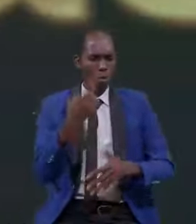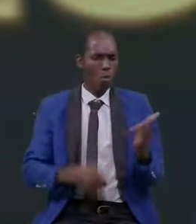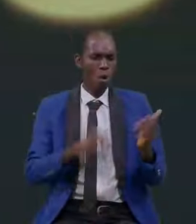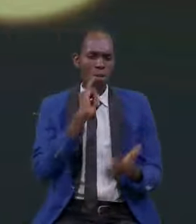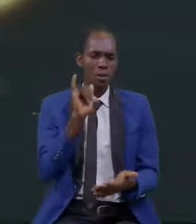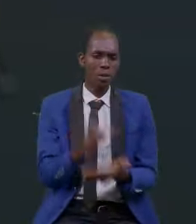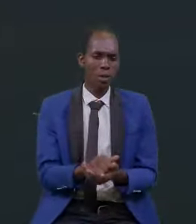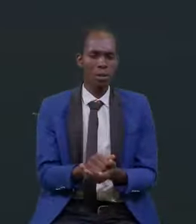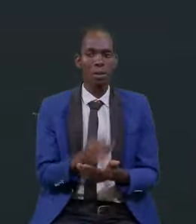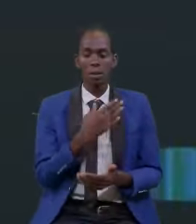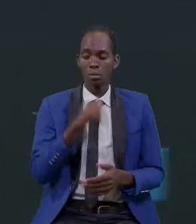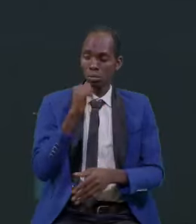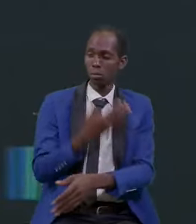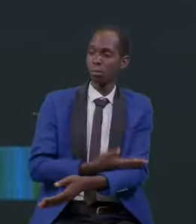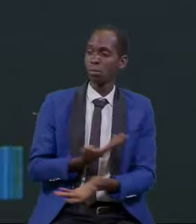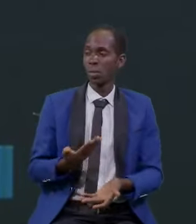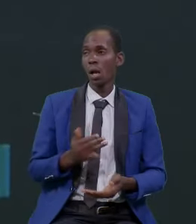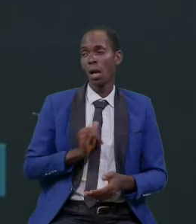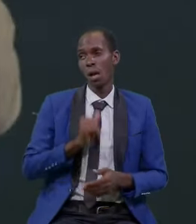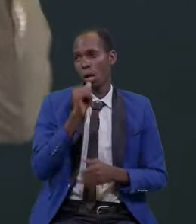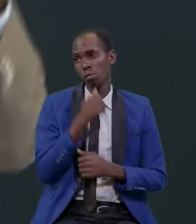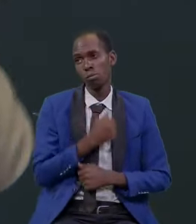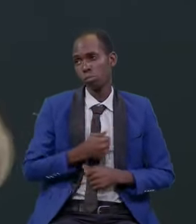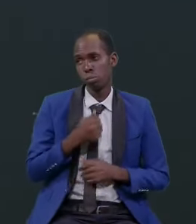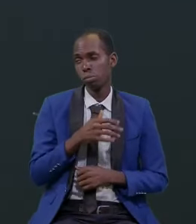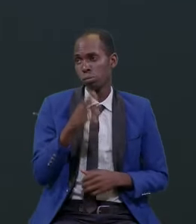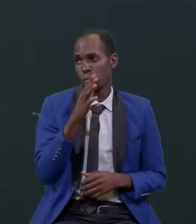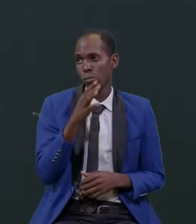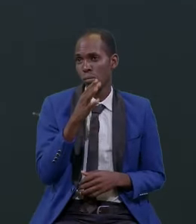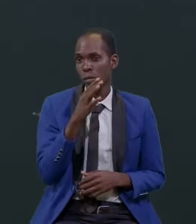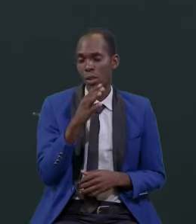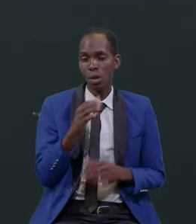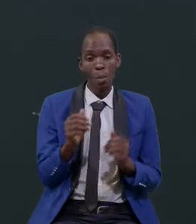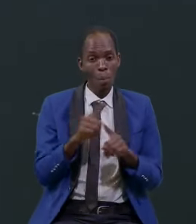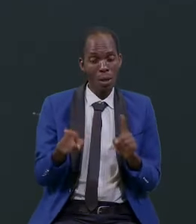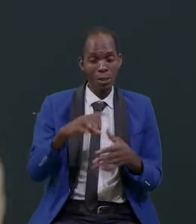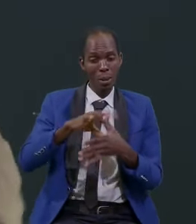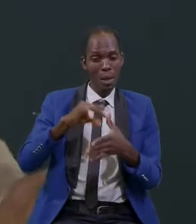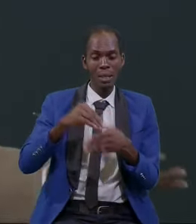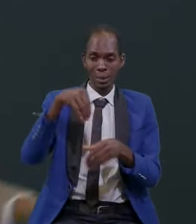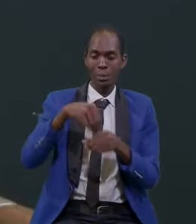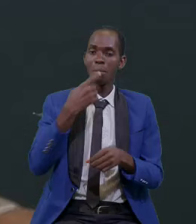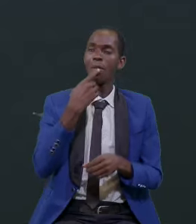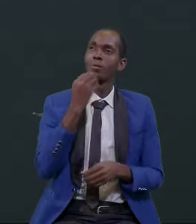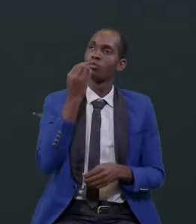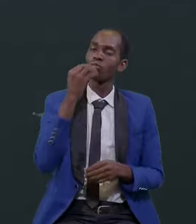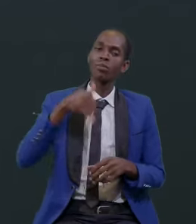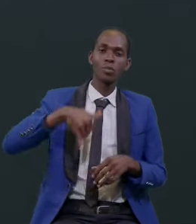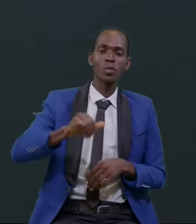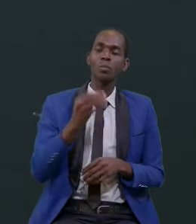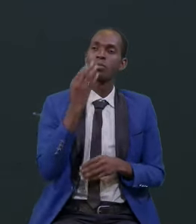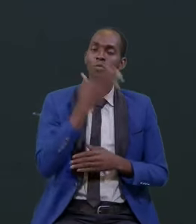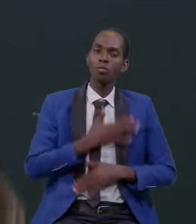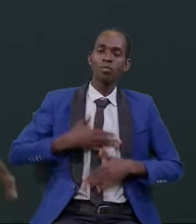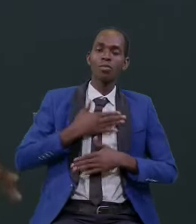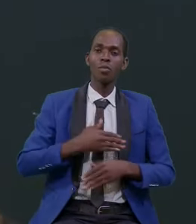daughter said, I'm sorry, mommy. And kept on chewing the meat. I'm sorry, mommy. And kept on